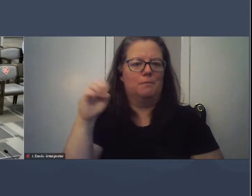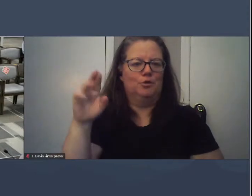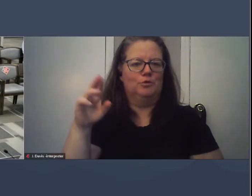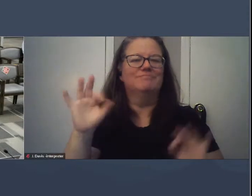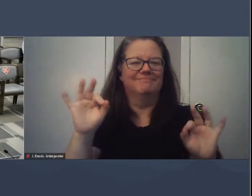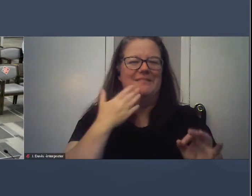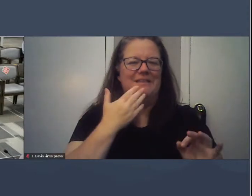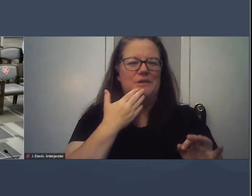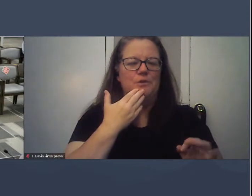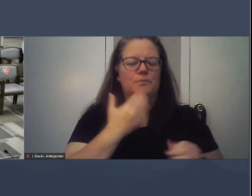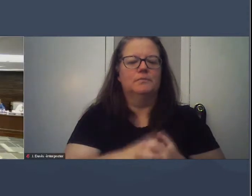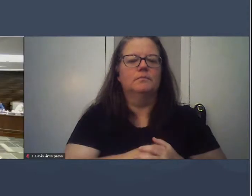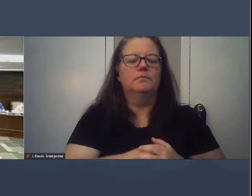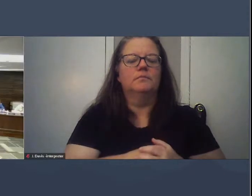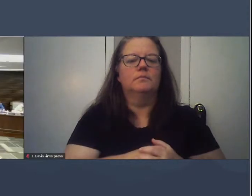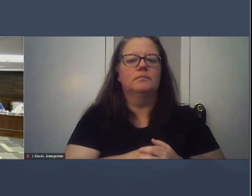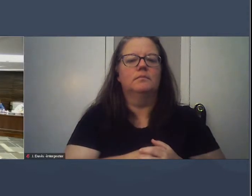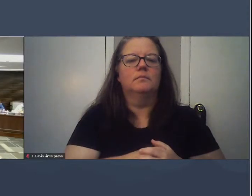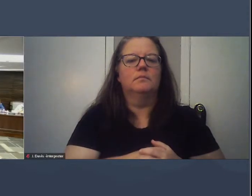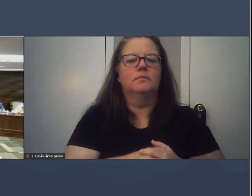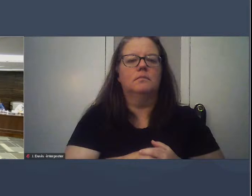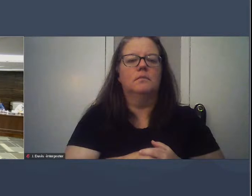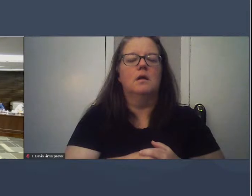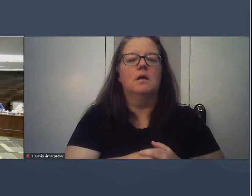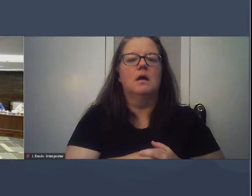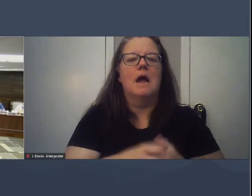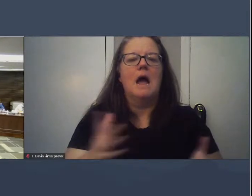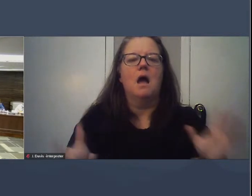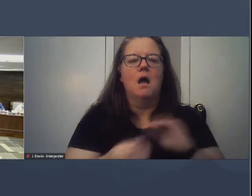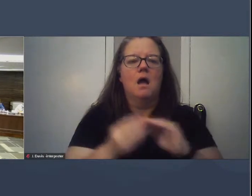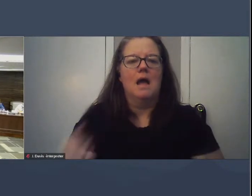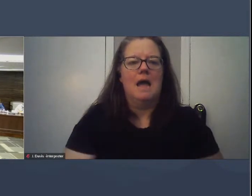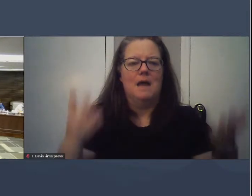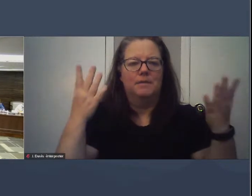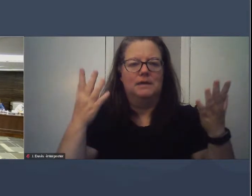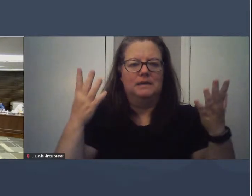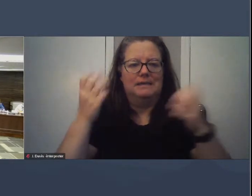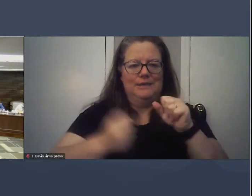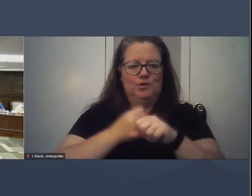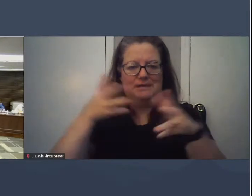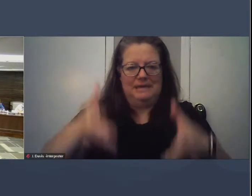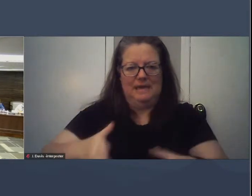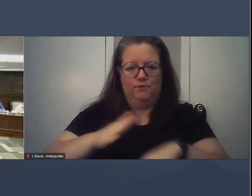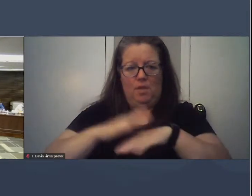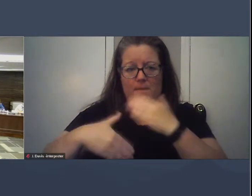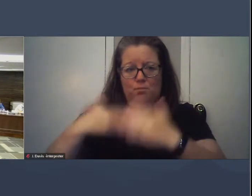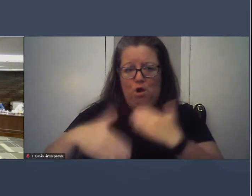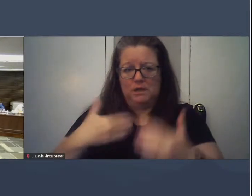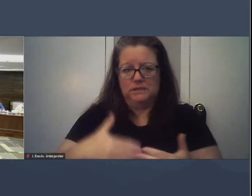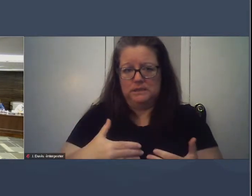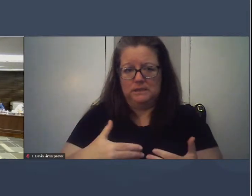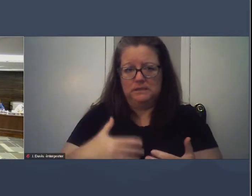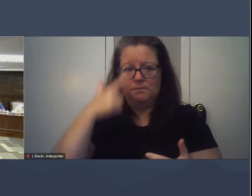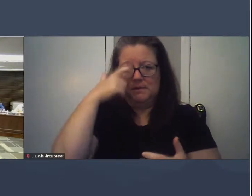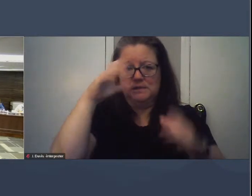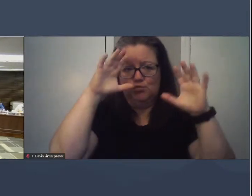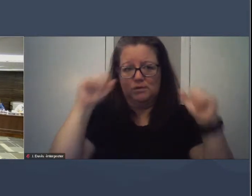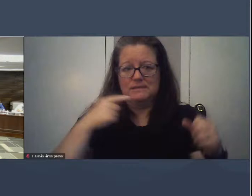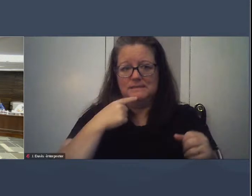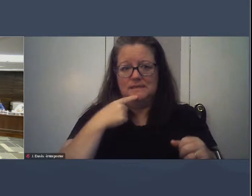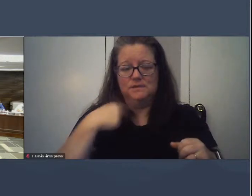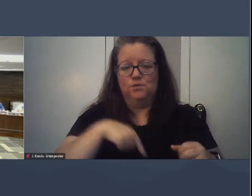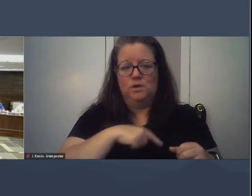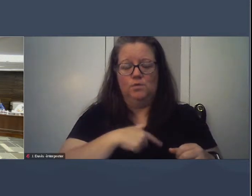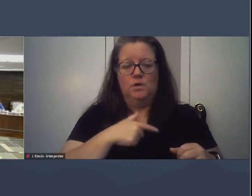Chair. So since he asked that question, how many more years do we have left on that project? Since the president says we're going to work on